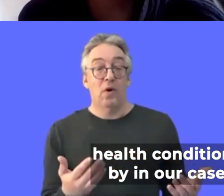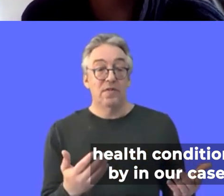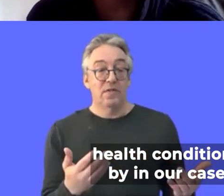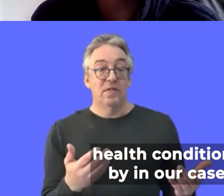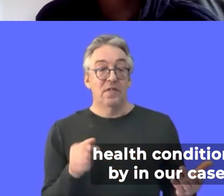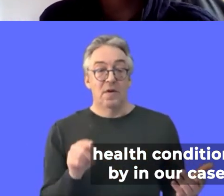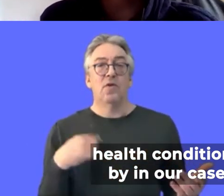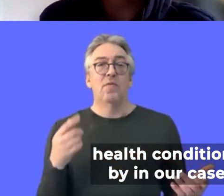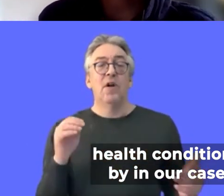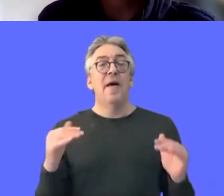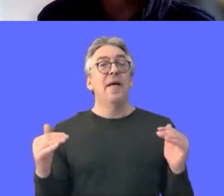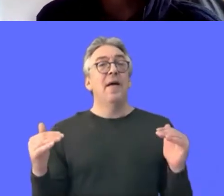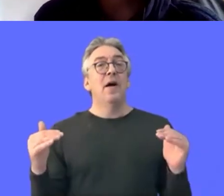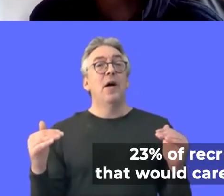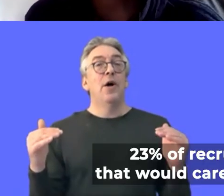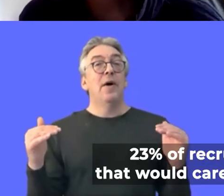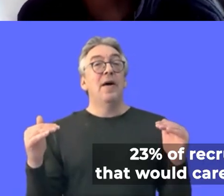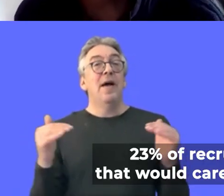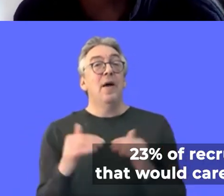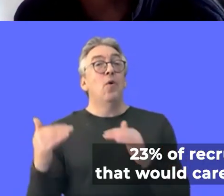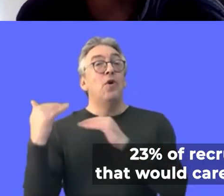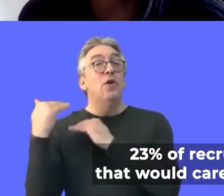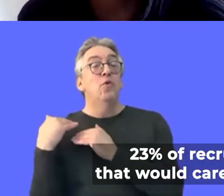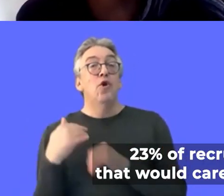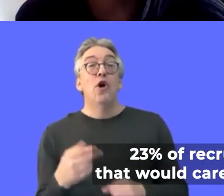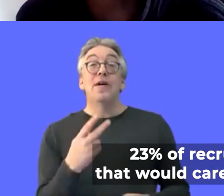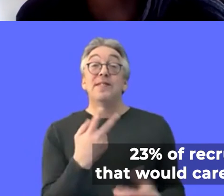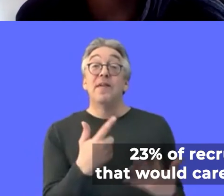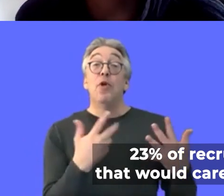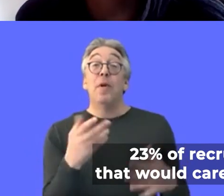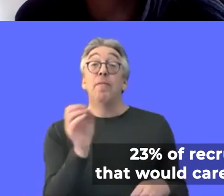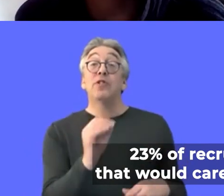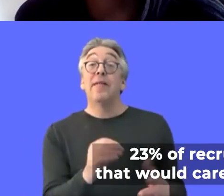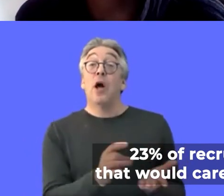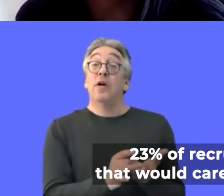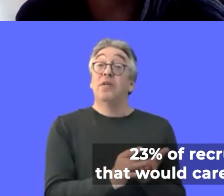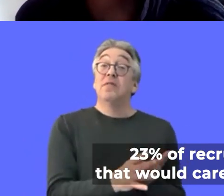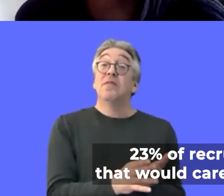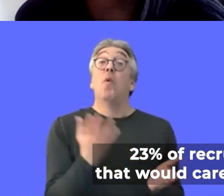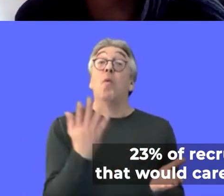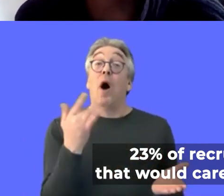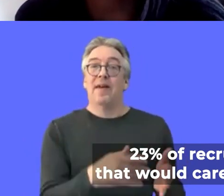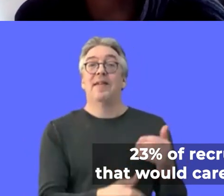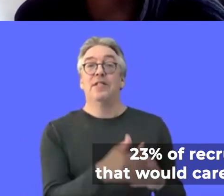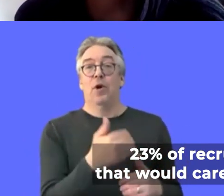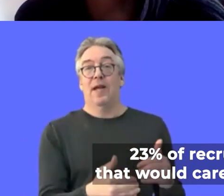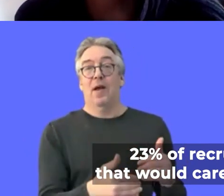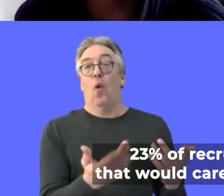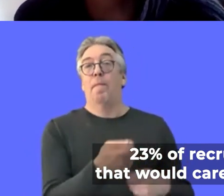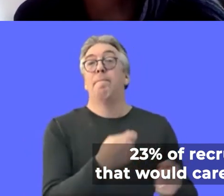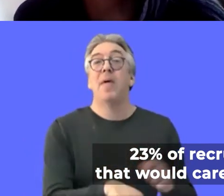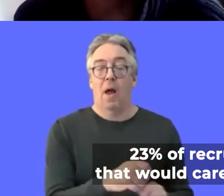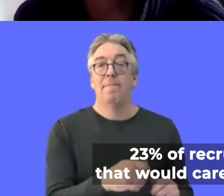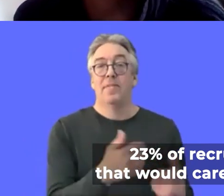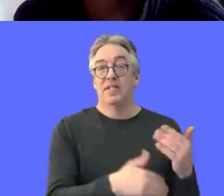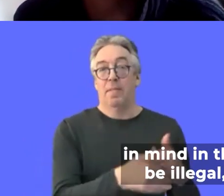case, the equality duty. 23% of recruiters, of recruiting managers that would care